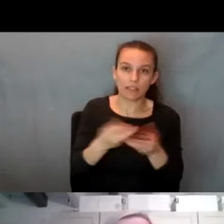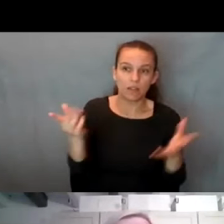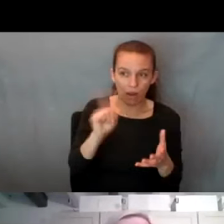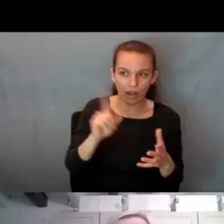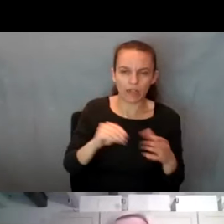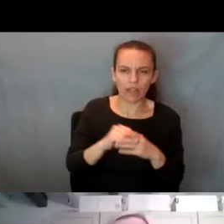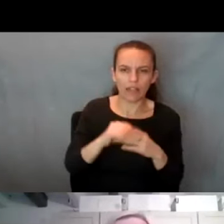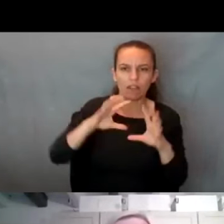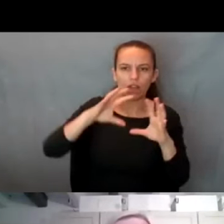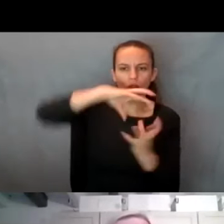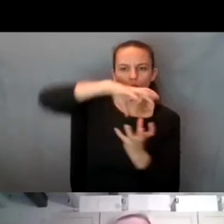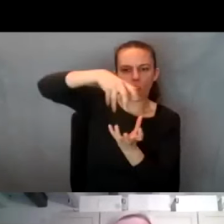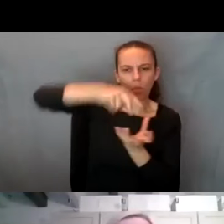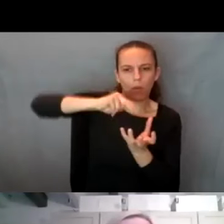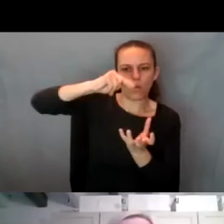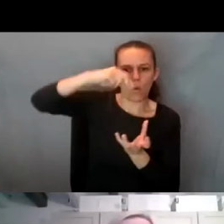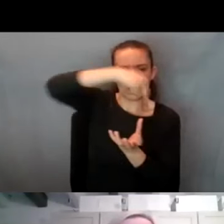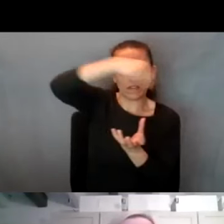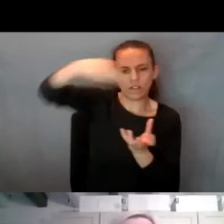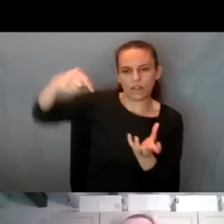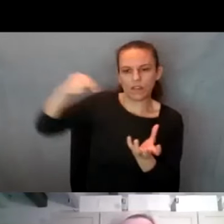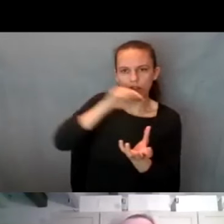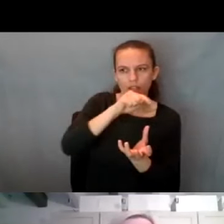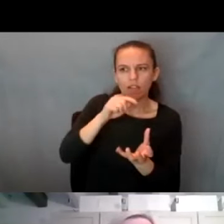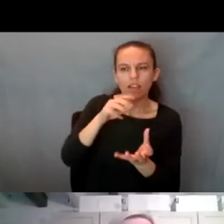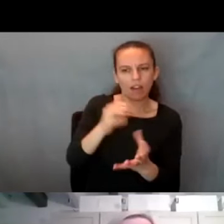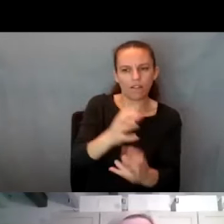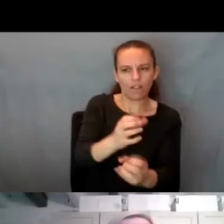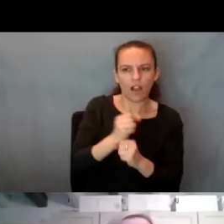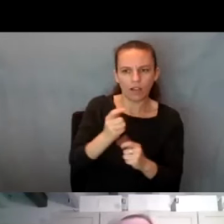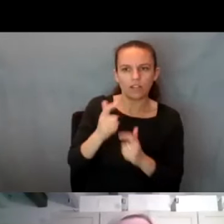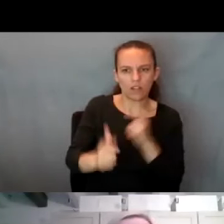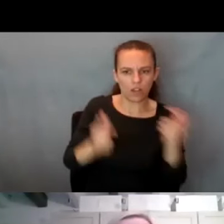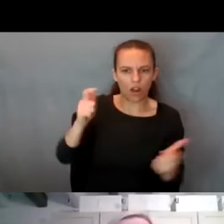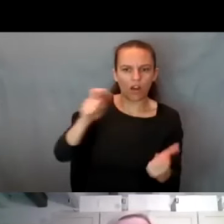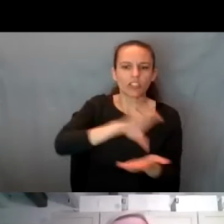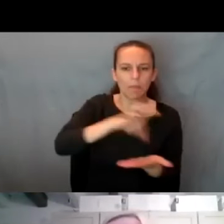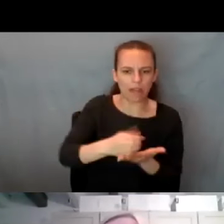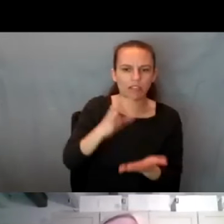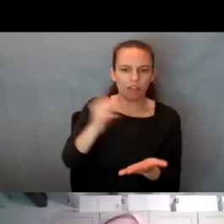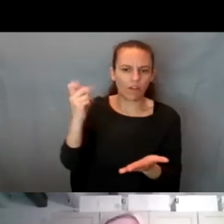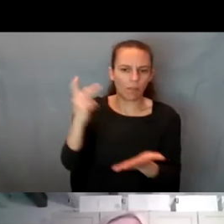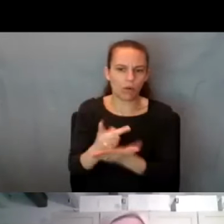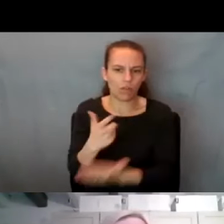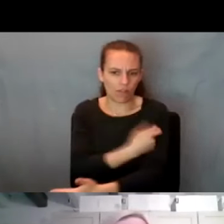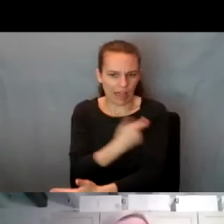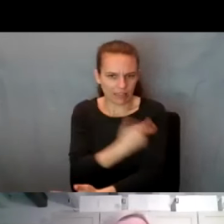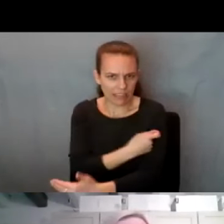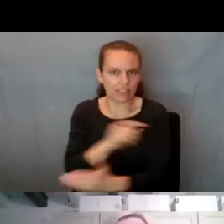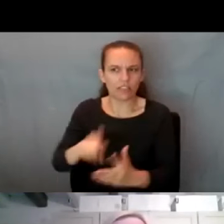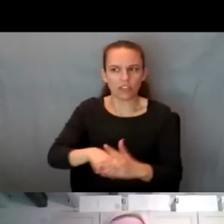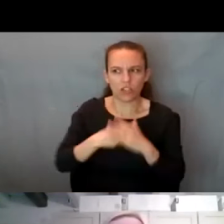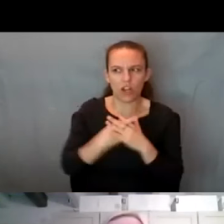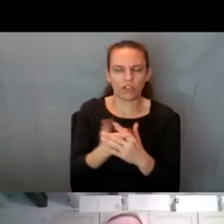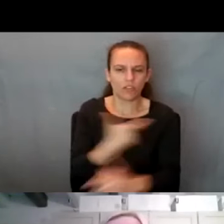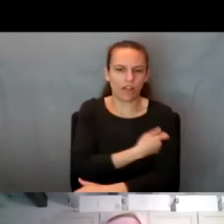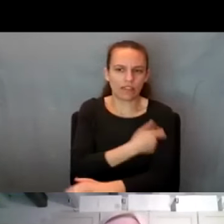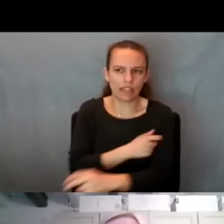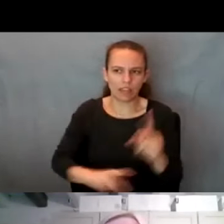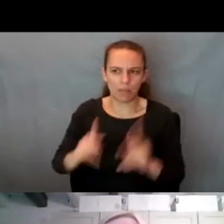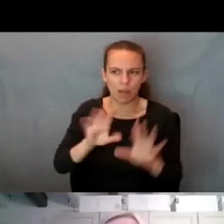north that have secured large quantities of approved vaccines and started to vaccinate their population.